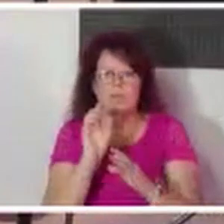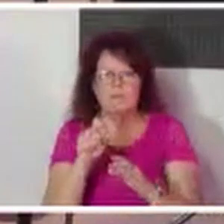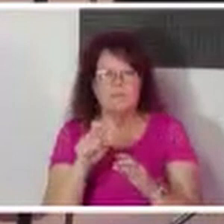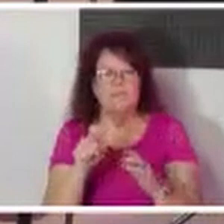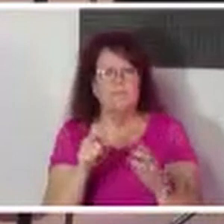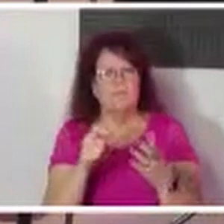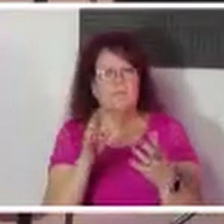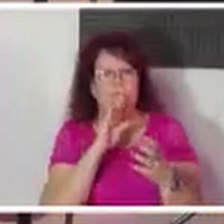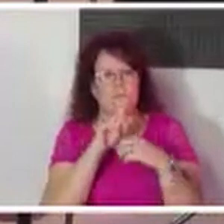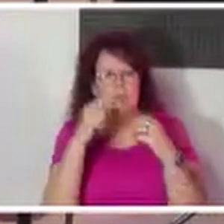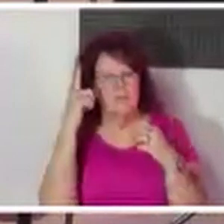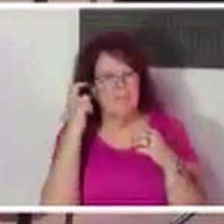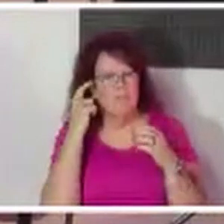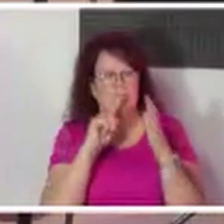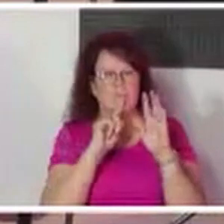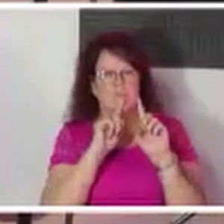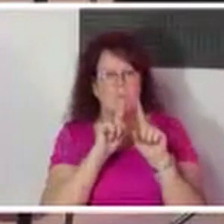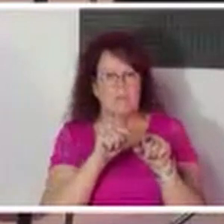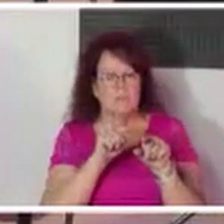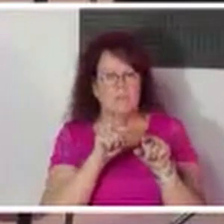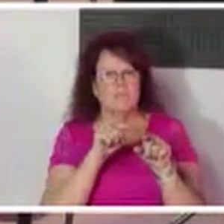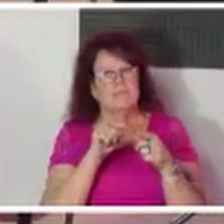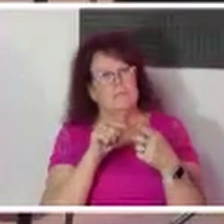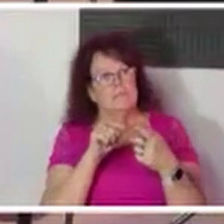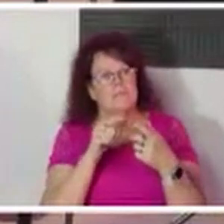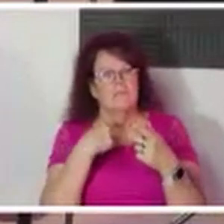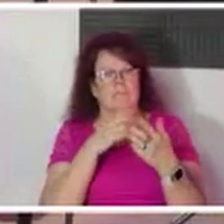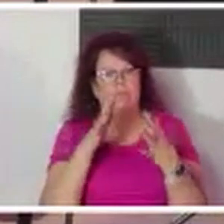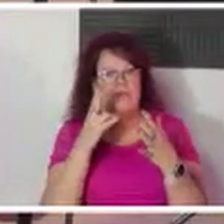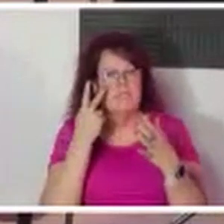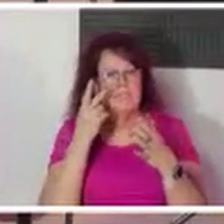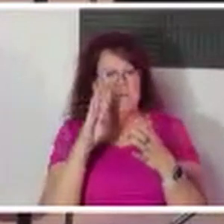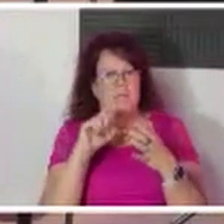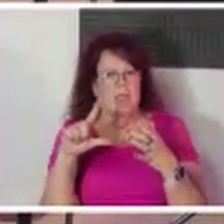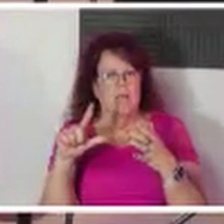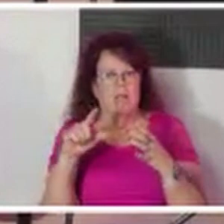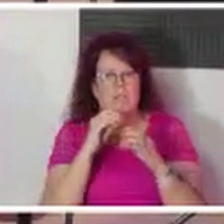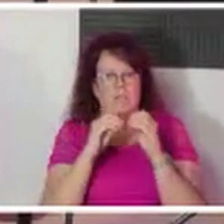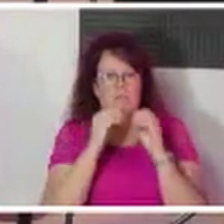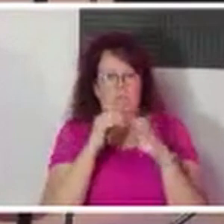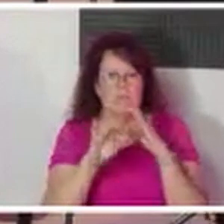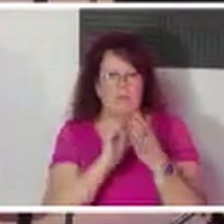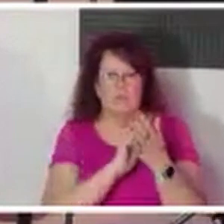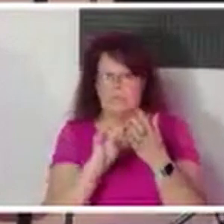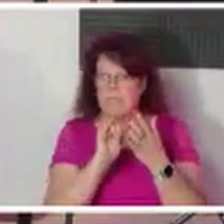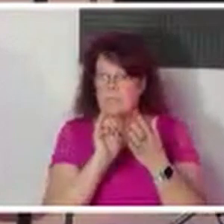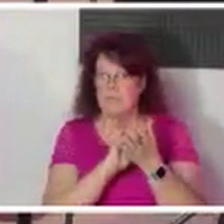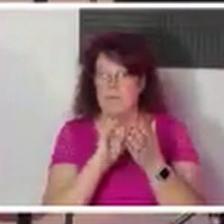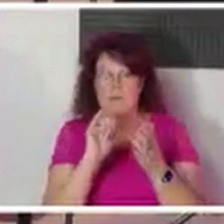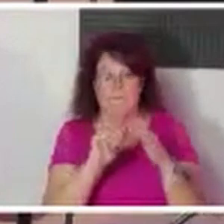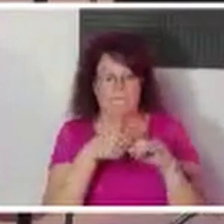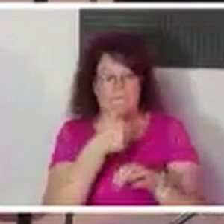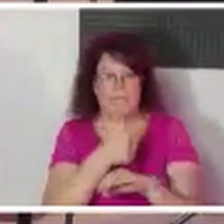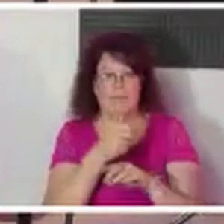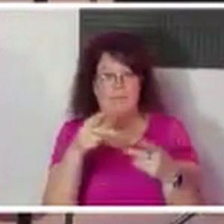terms of government response, we've already seen bail reform in New York City, which was actually one of our founding